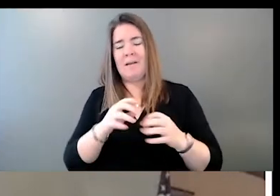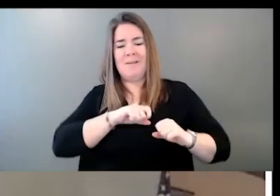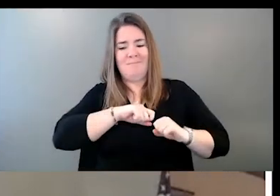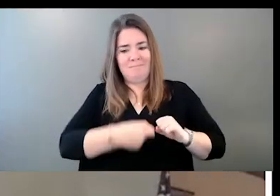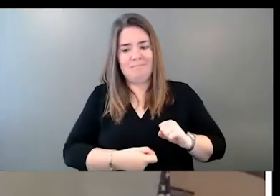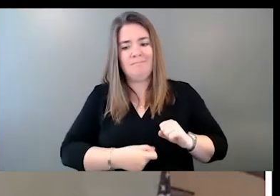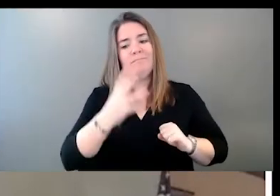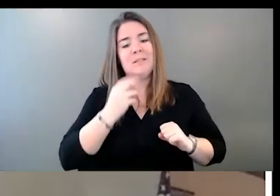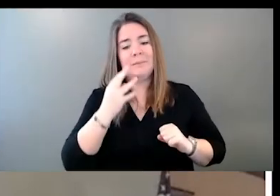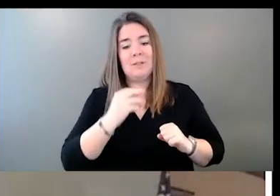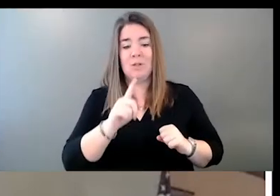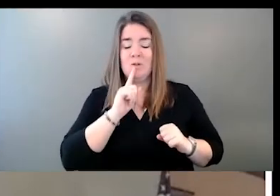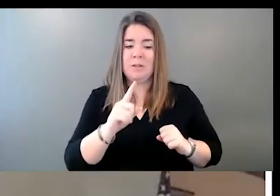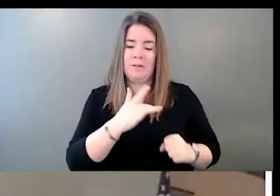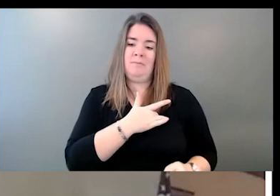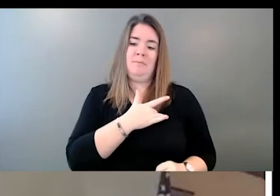are truly sorry for your loss.